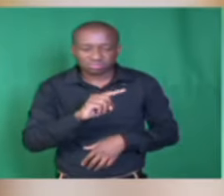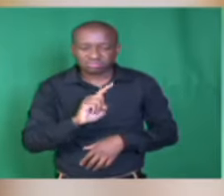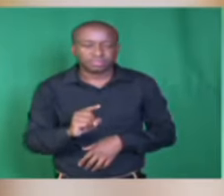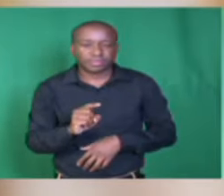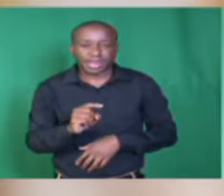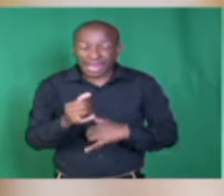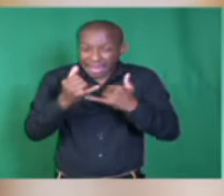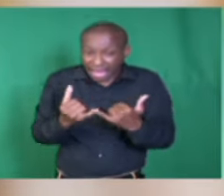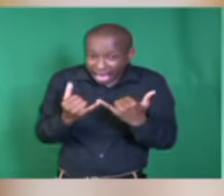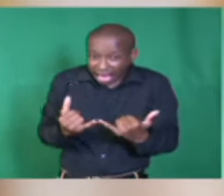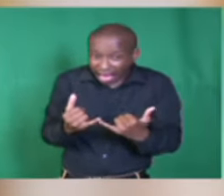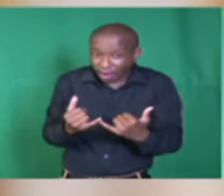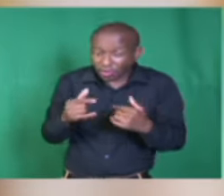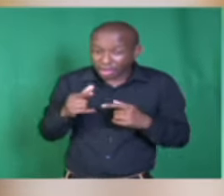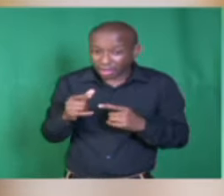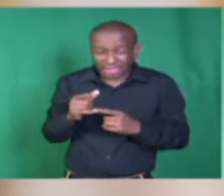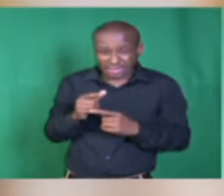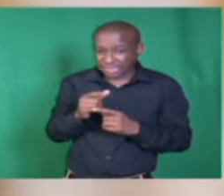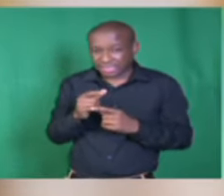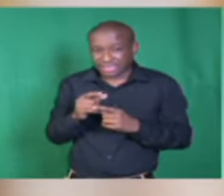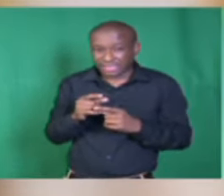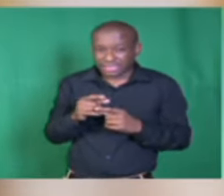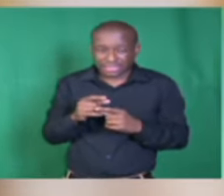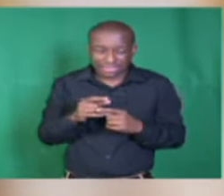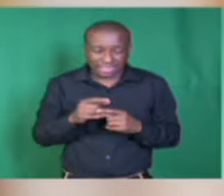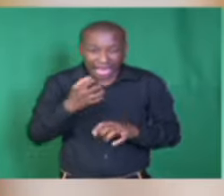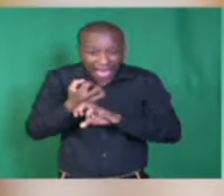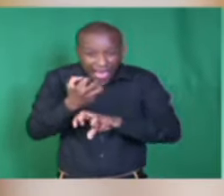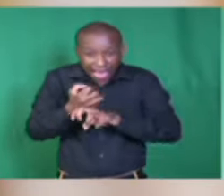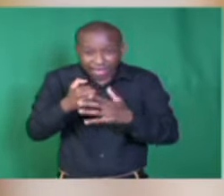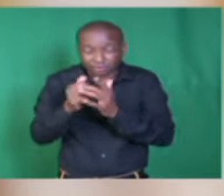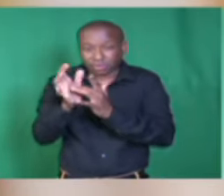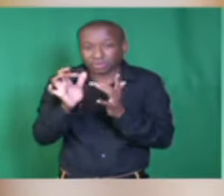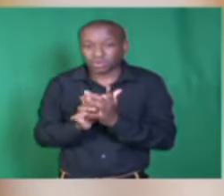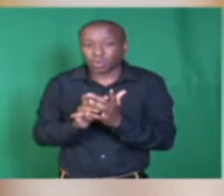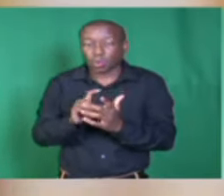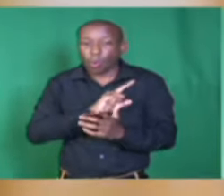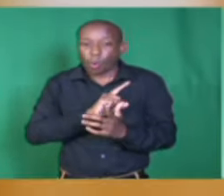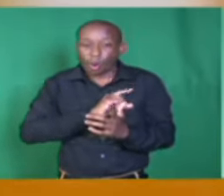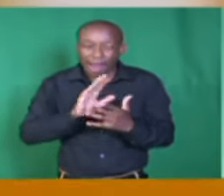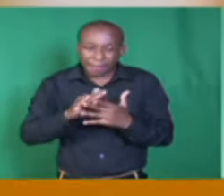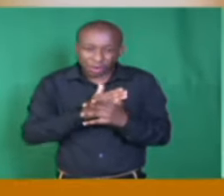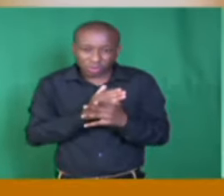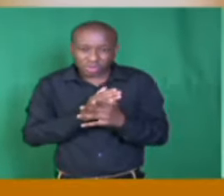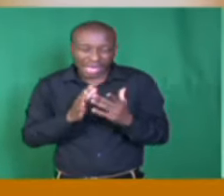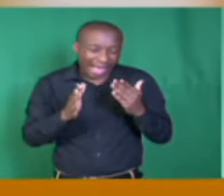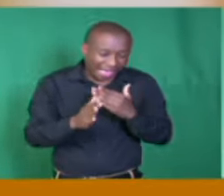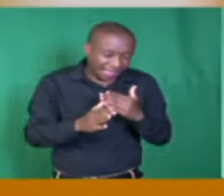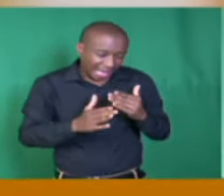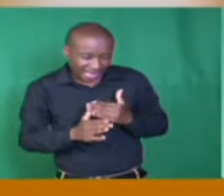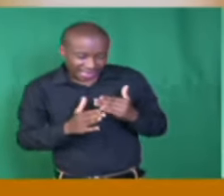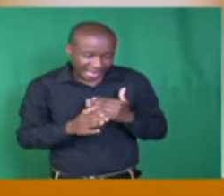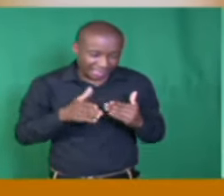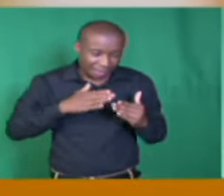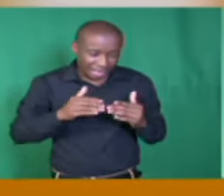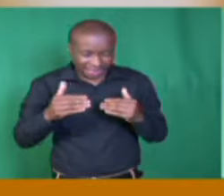here it was very tricky, especially for Jesus Christ, because either answer that he would have given,